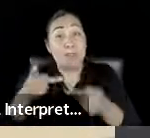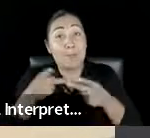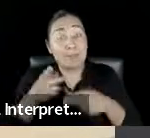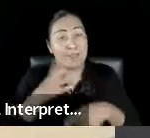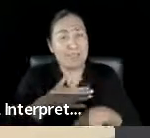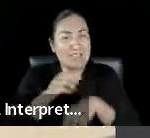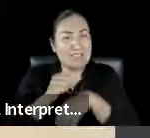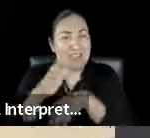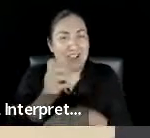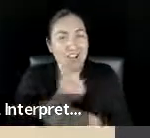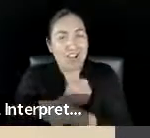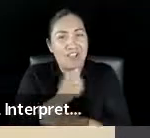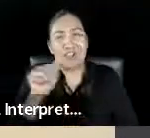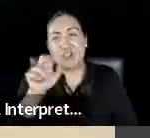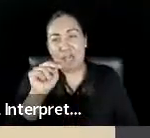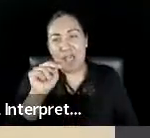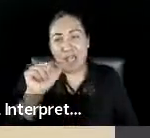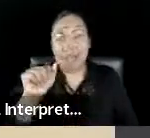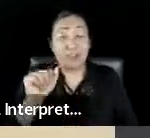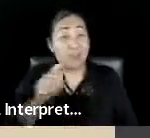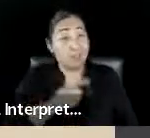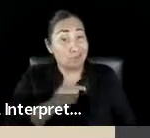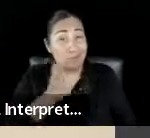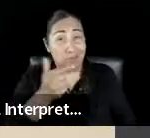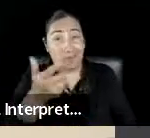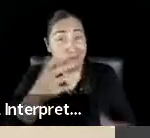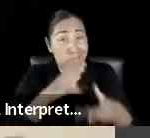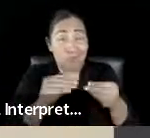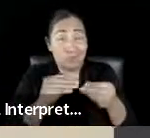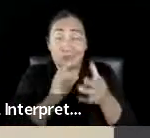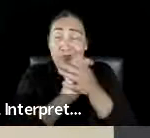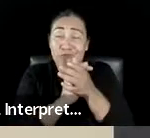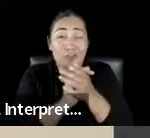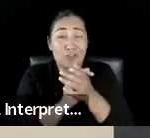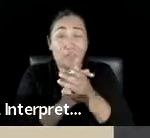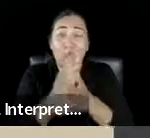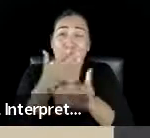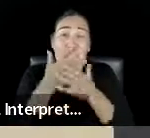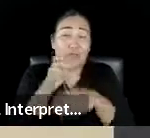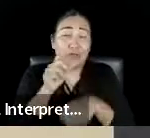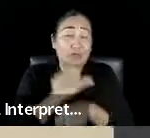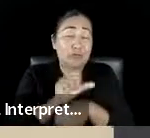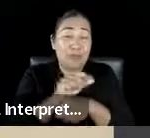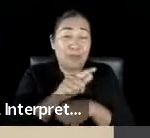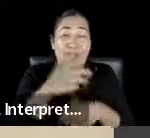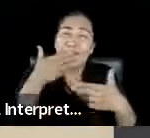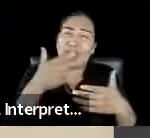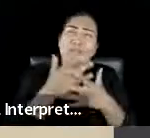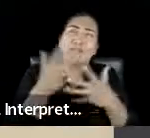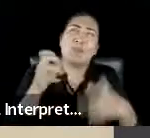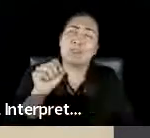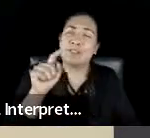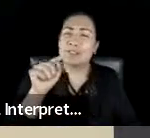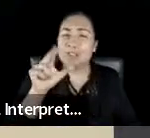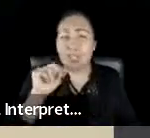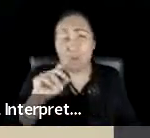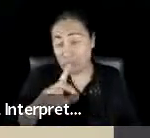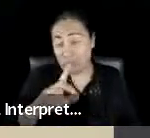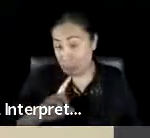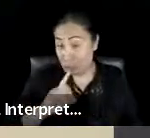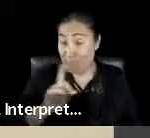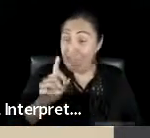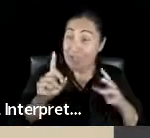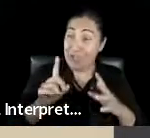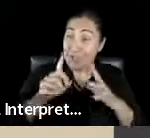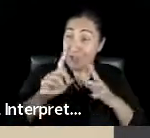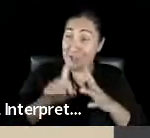And I'm going to go ahead and turn it over to you. But we're just, again, congratulations. Phenomenal job. Thank you so much, Stan. Going into this, I really didn't